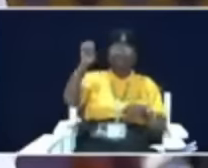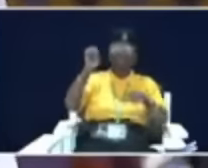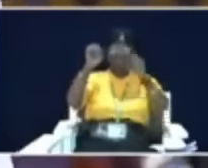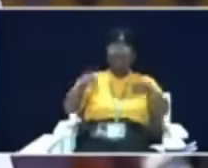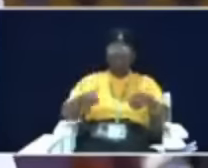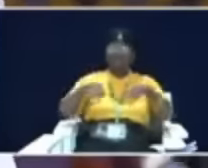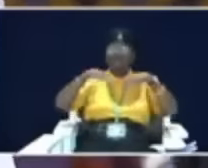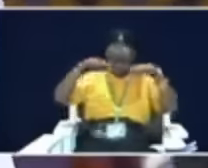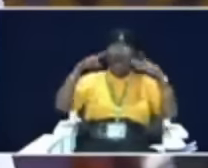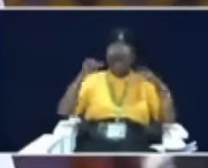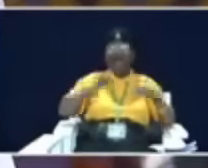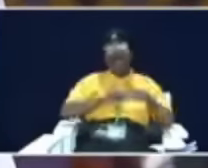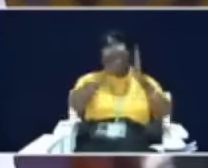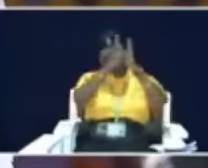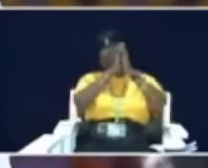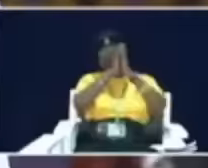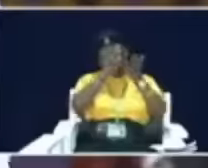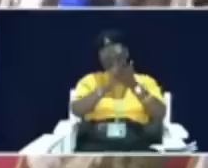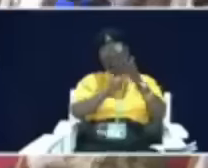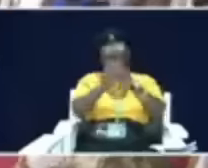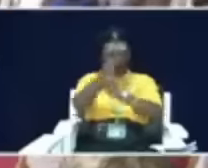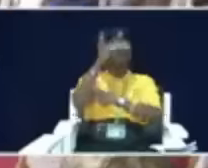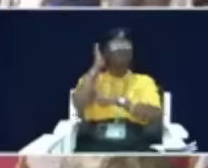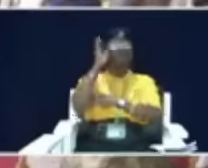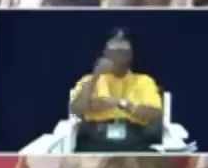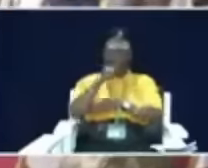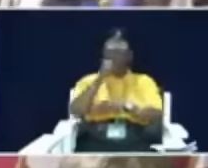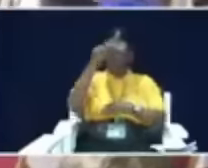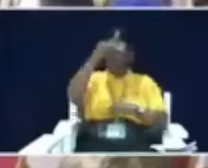I pray that God will not resist you.